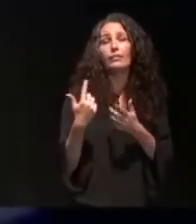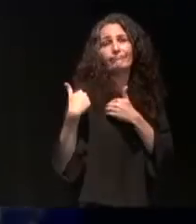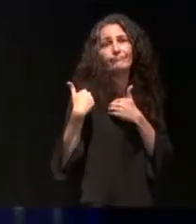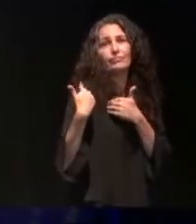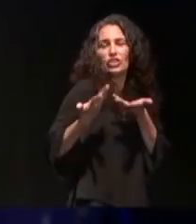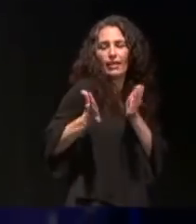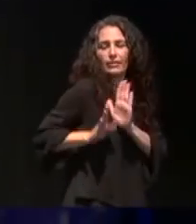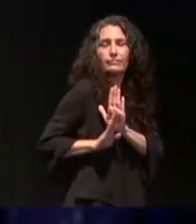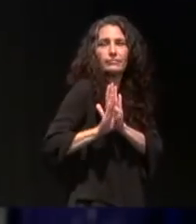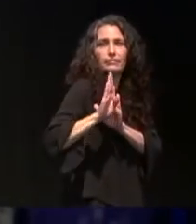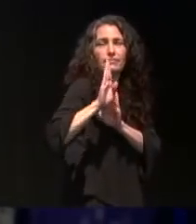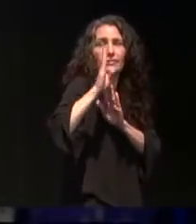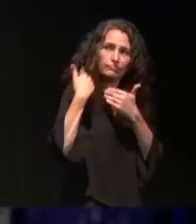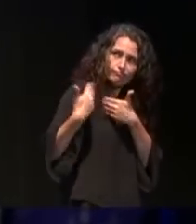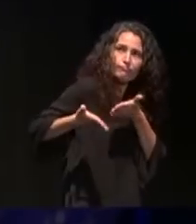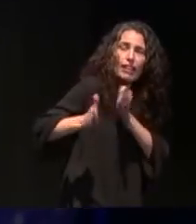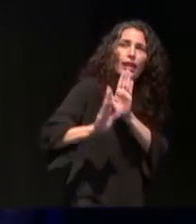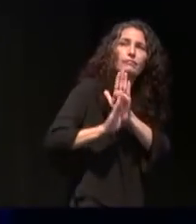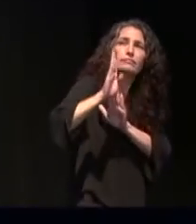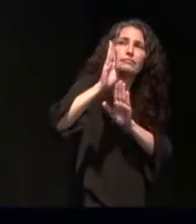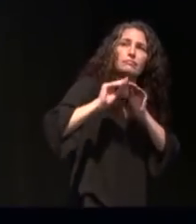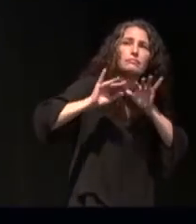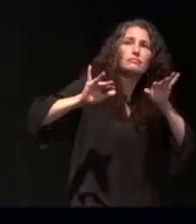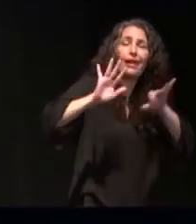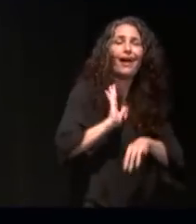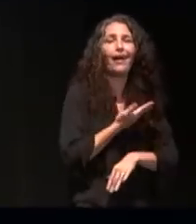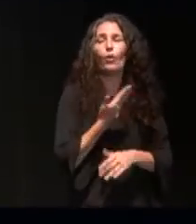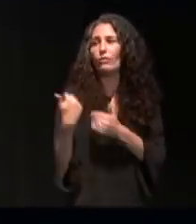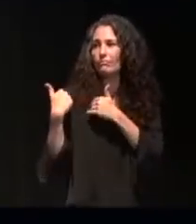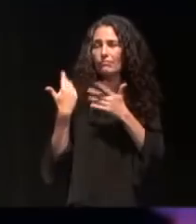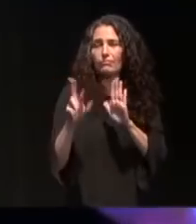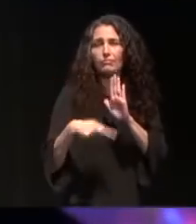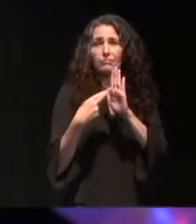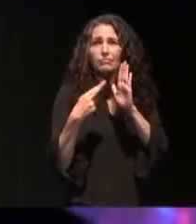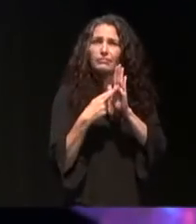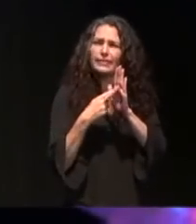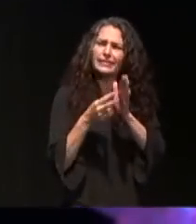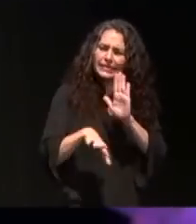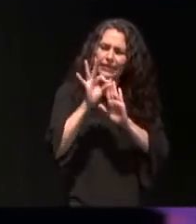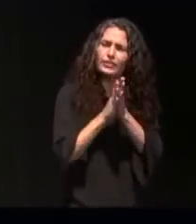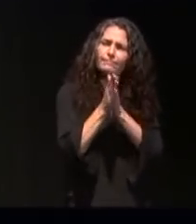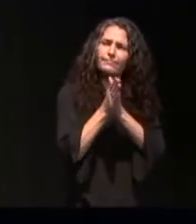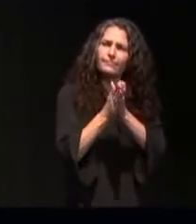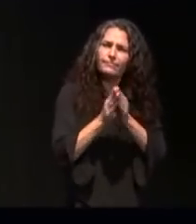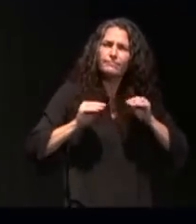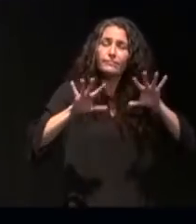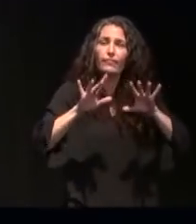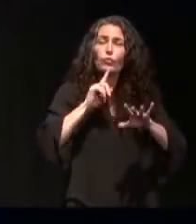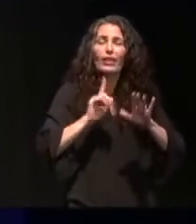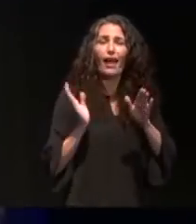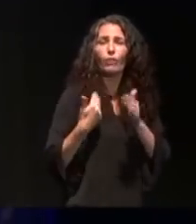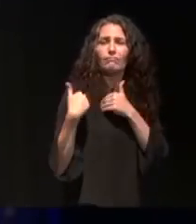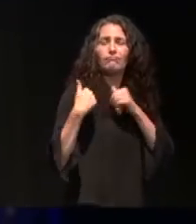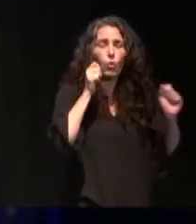it unfurl, to let it unfold. Our role is to discover and activate and express it. Our role is to wake up to it. And